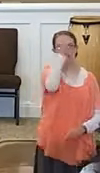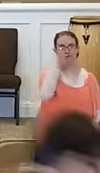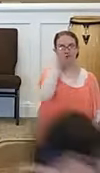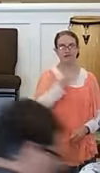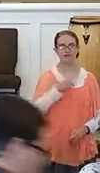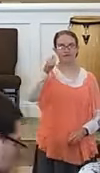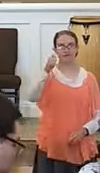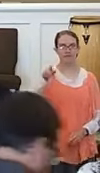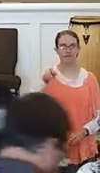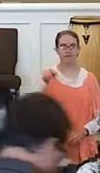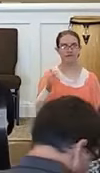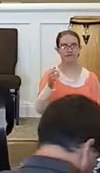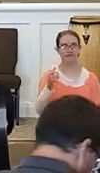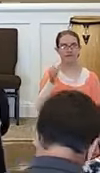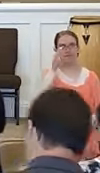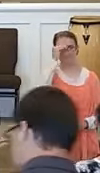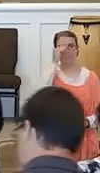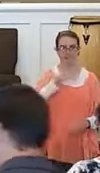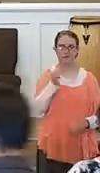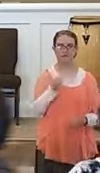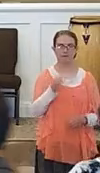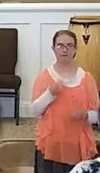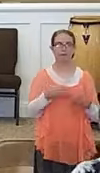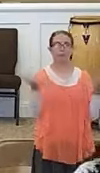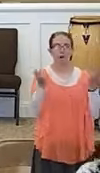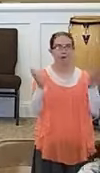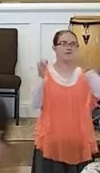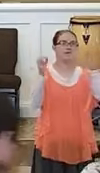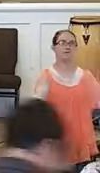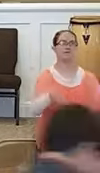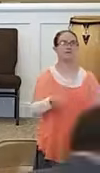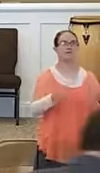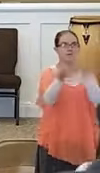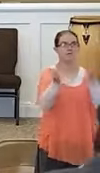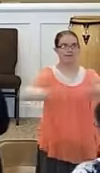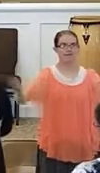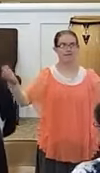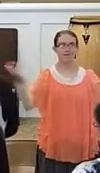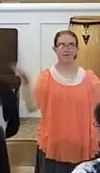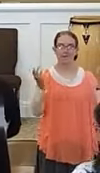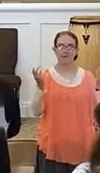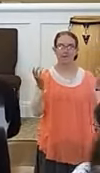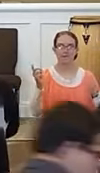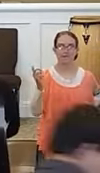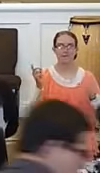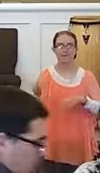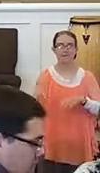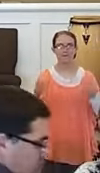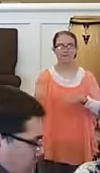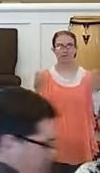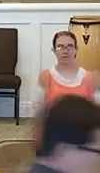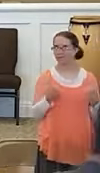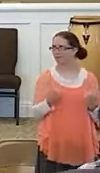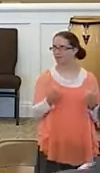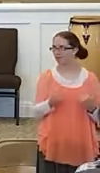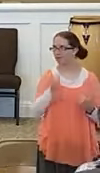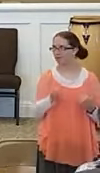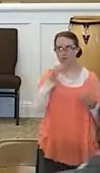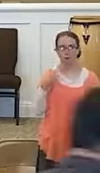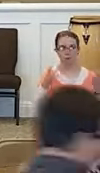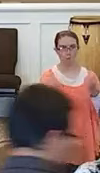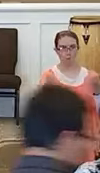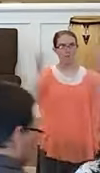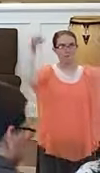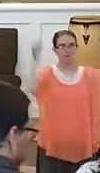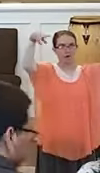Peter and said, men and brethren, what must we do to be saved? What must we do to have this? We don't want to